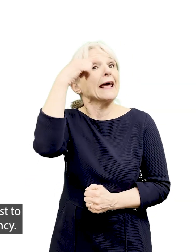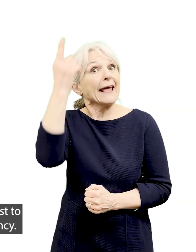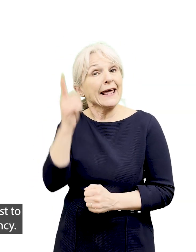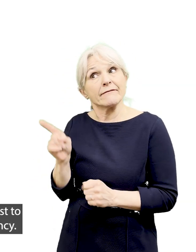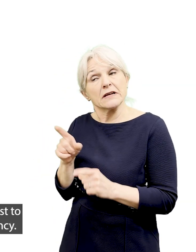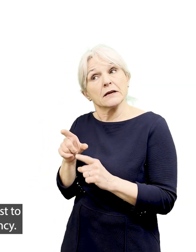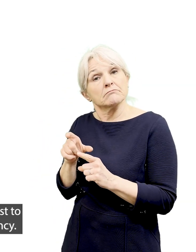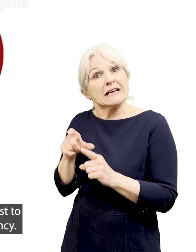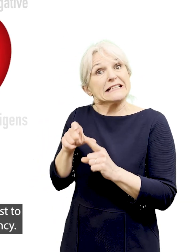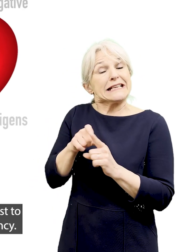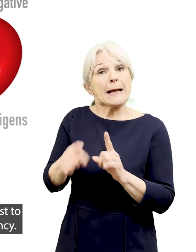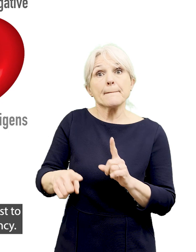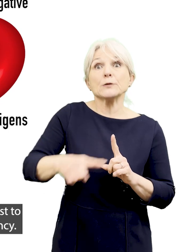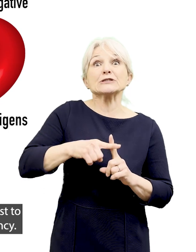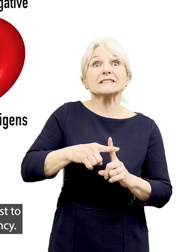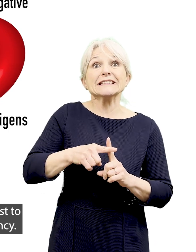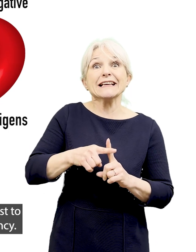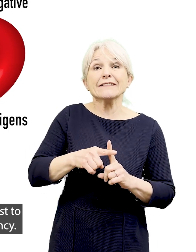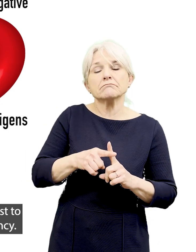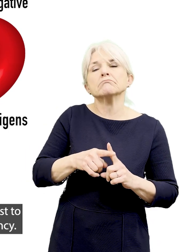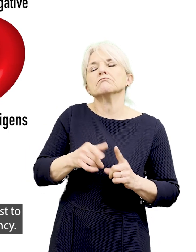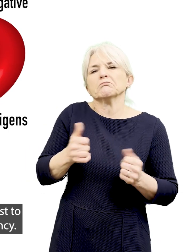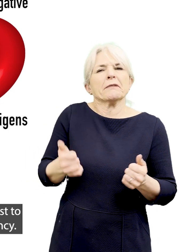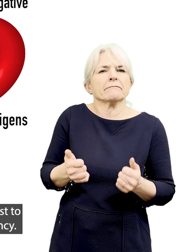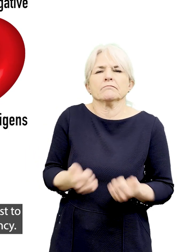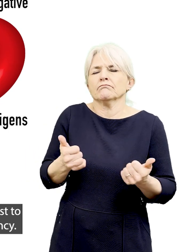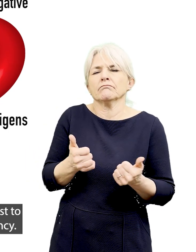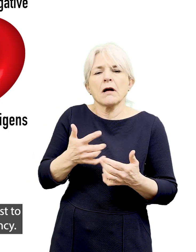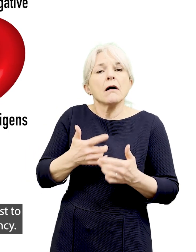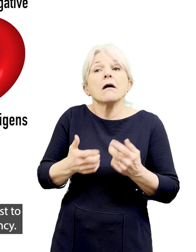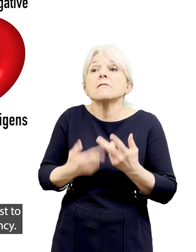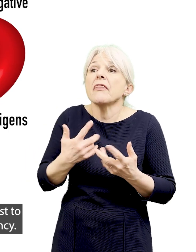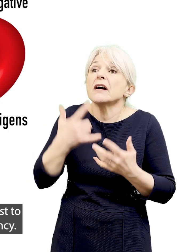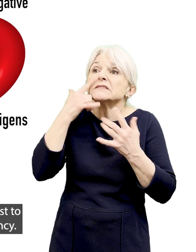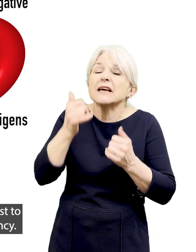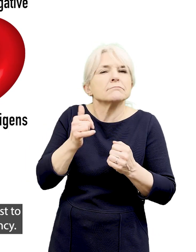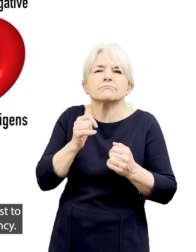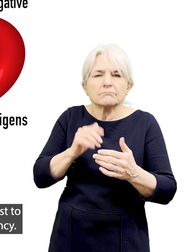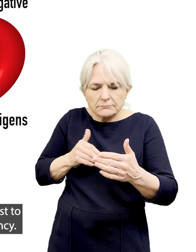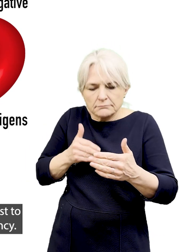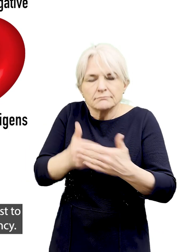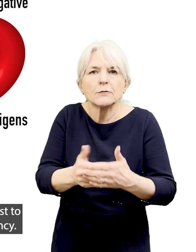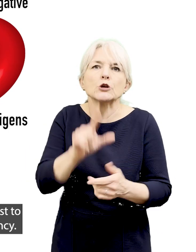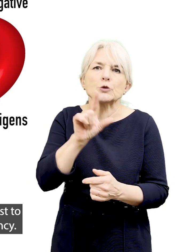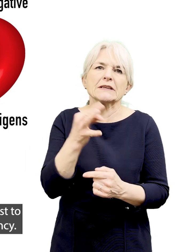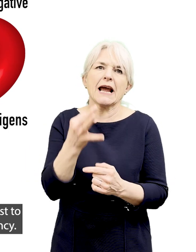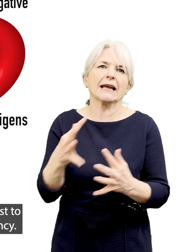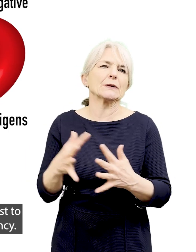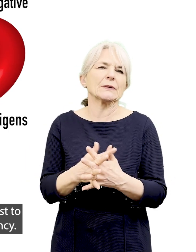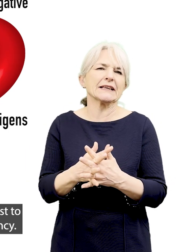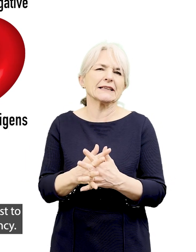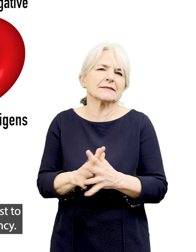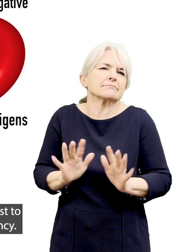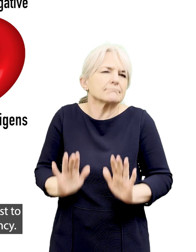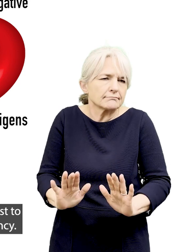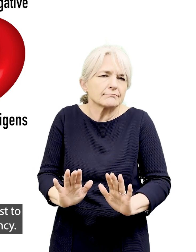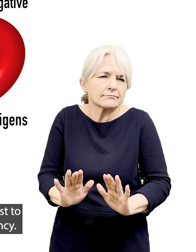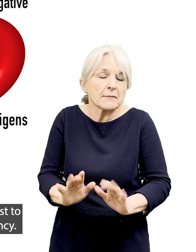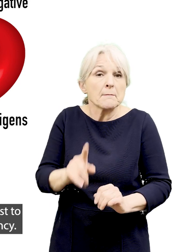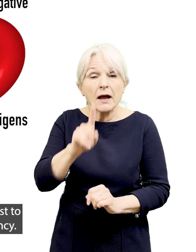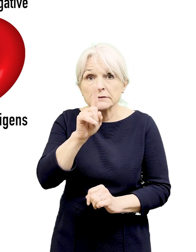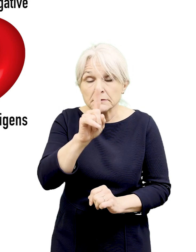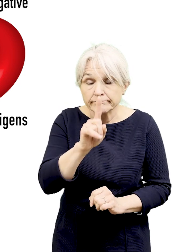If Nia is D positive, she will not need to have another blood test to check her antibodies until she is around 28 weeks of